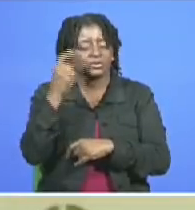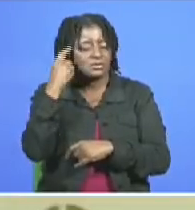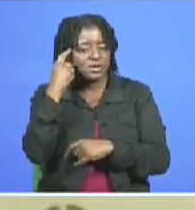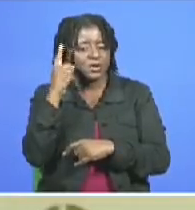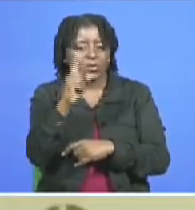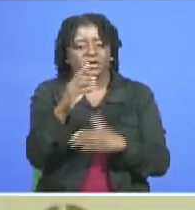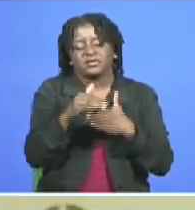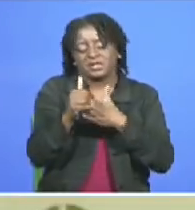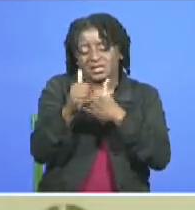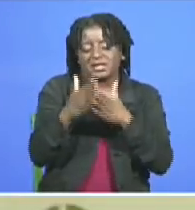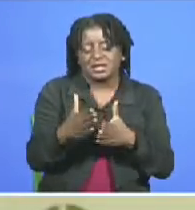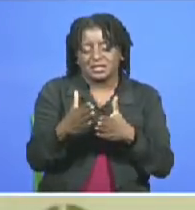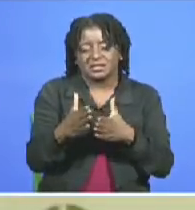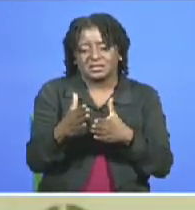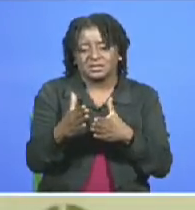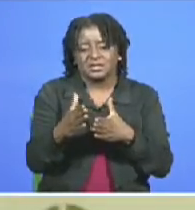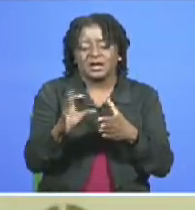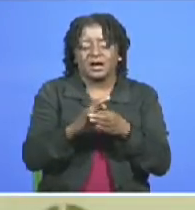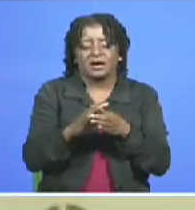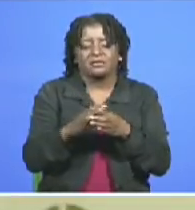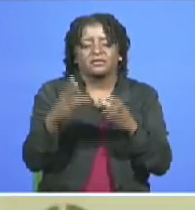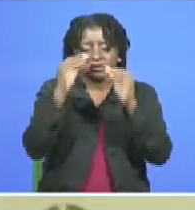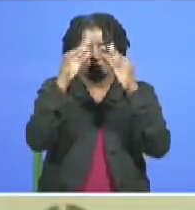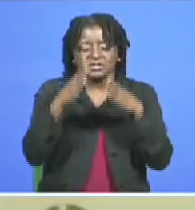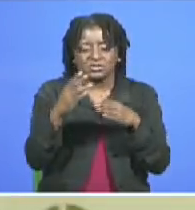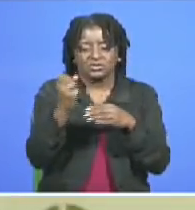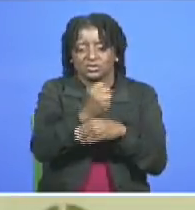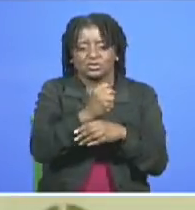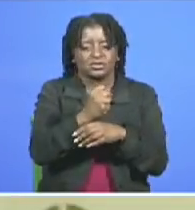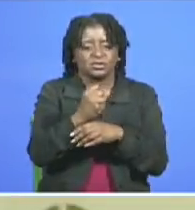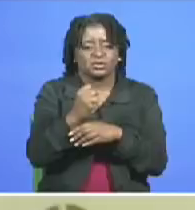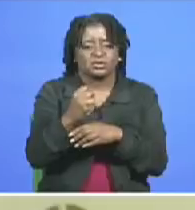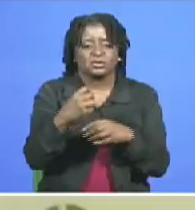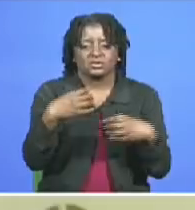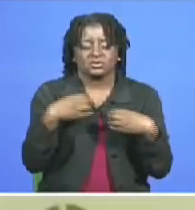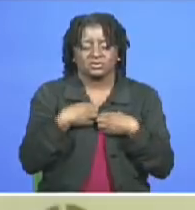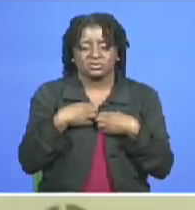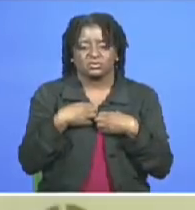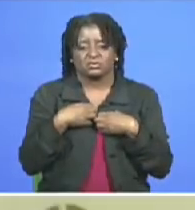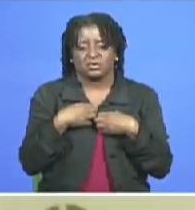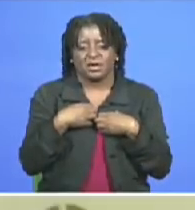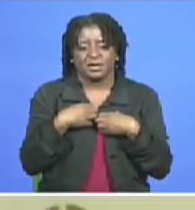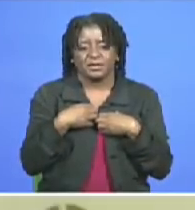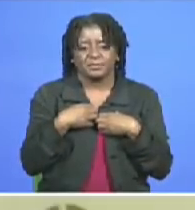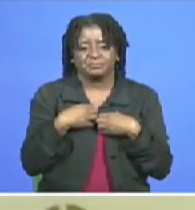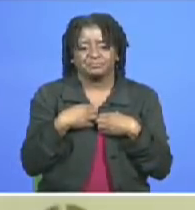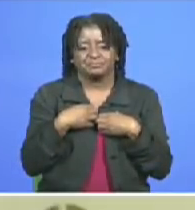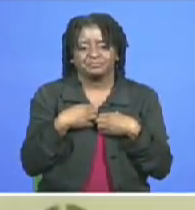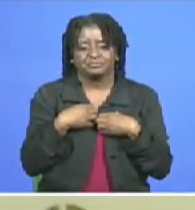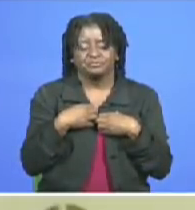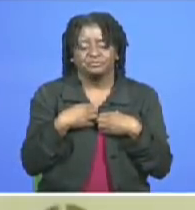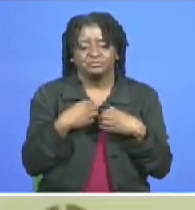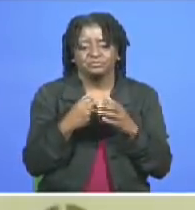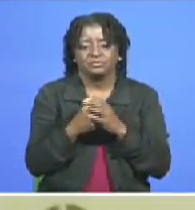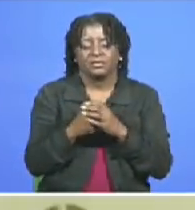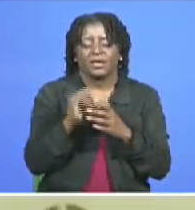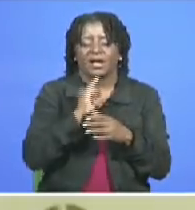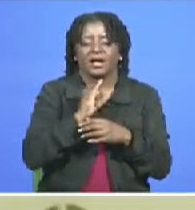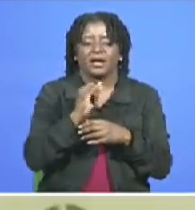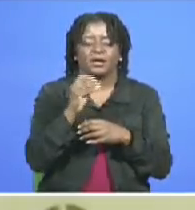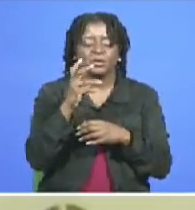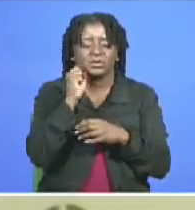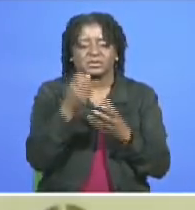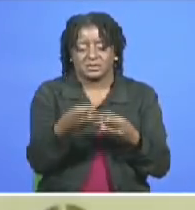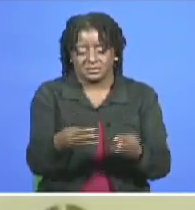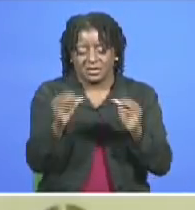strike. It was, in fact, I became the chief spokesperson. As the Secretary General, I was the chief spokesperson for the union, and